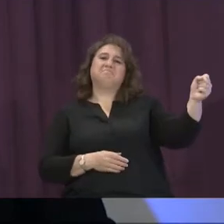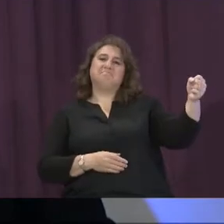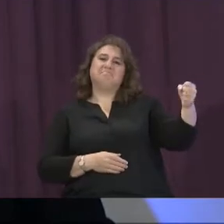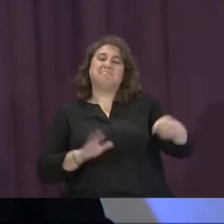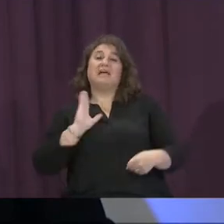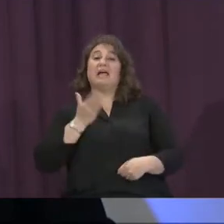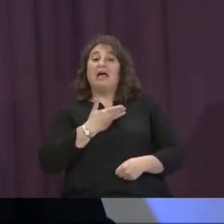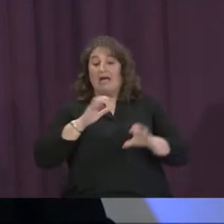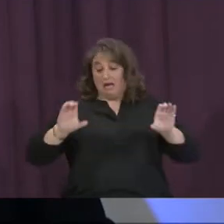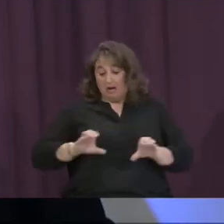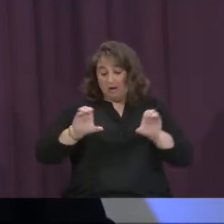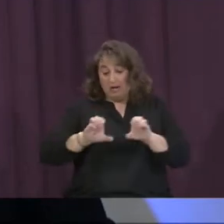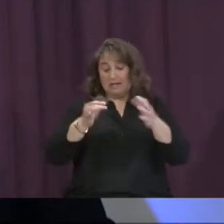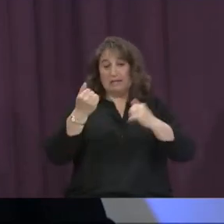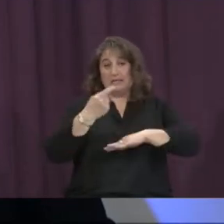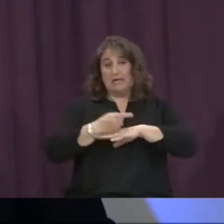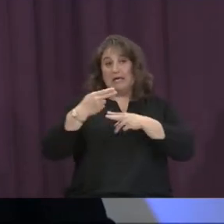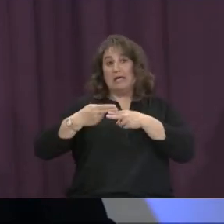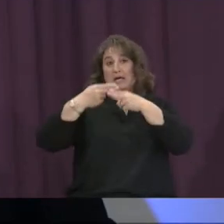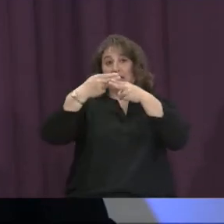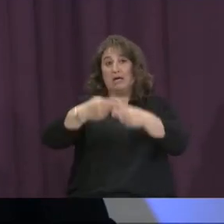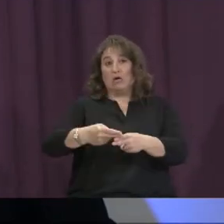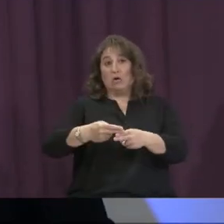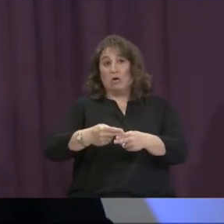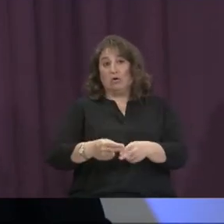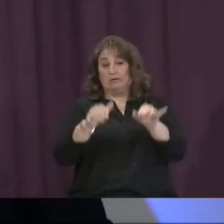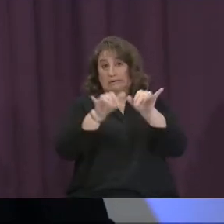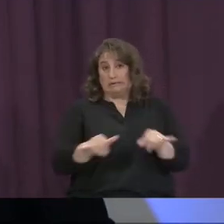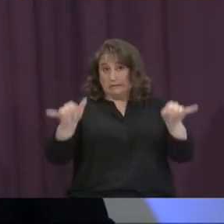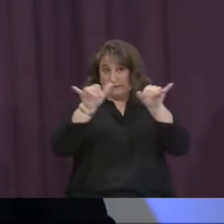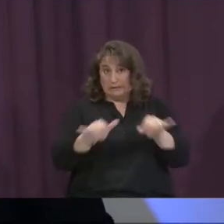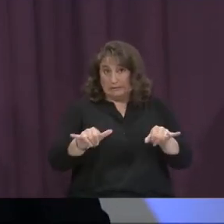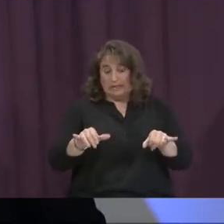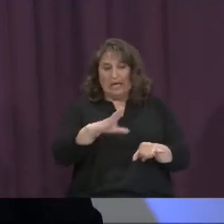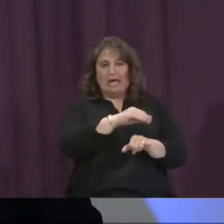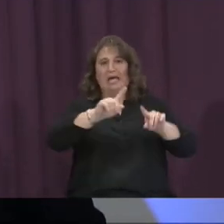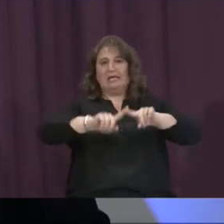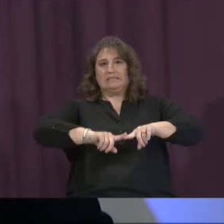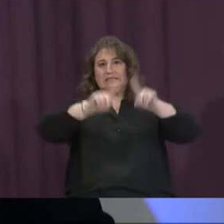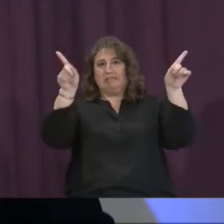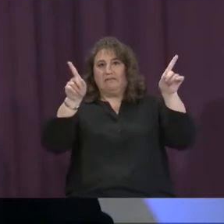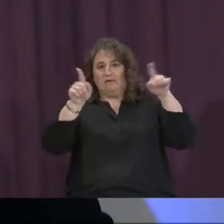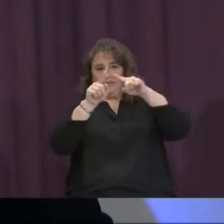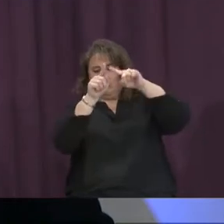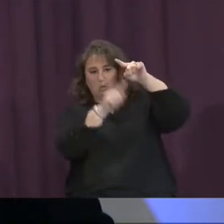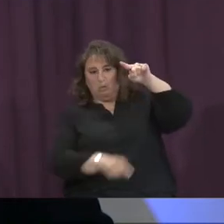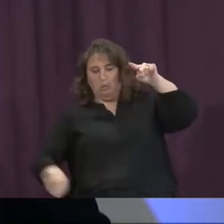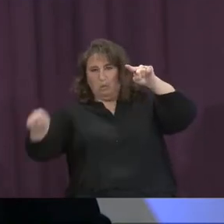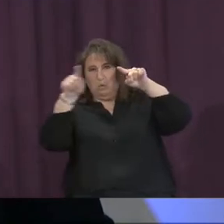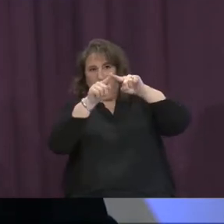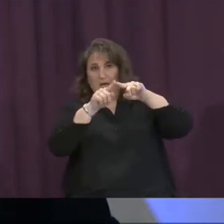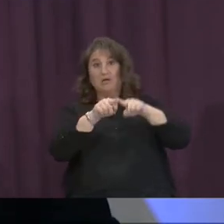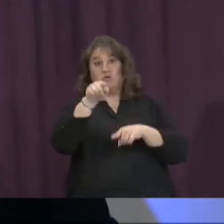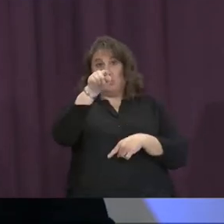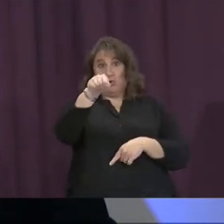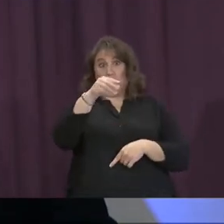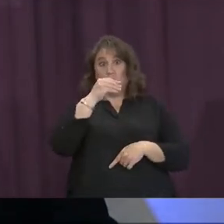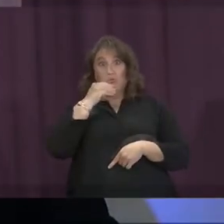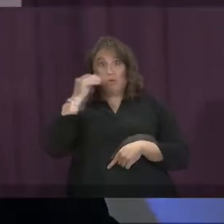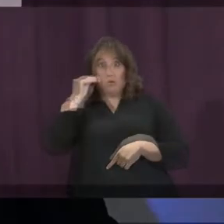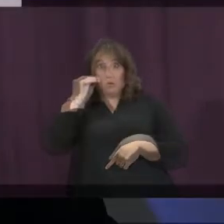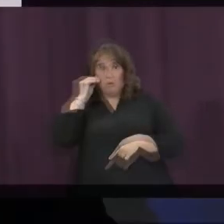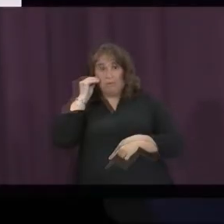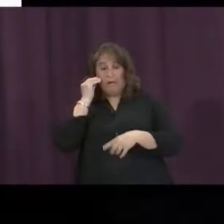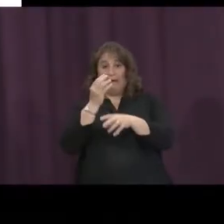that we're doing today is called the similarity and differences wheel. So what I'd love for you guys to do at home is